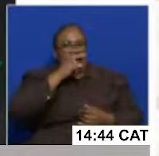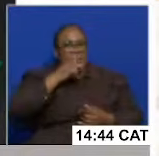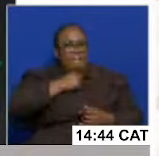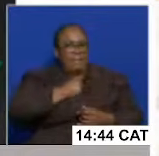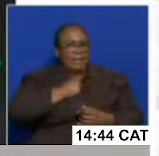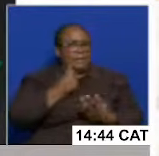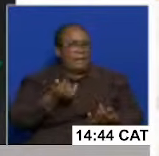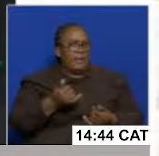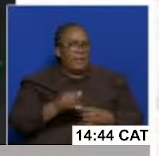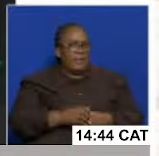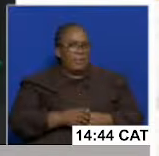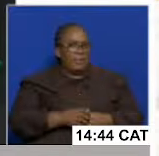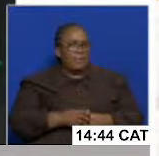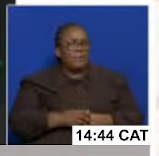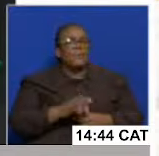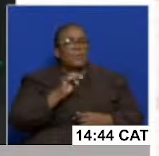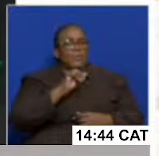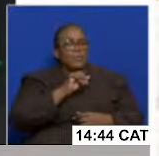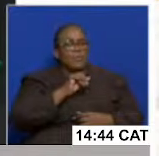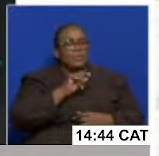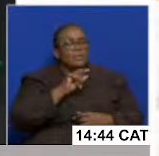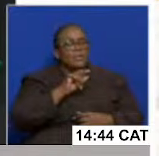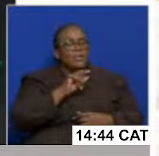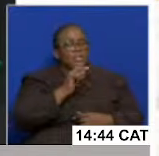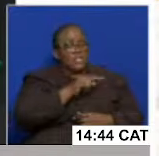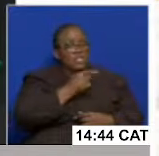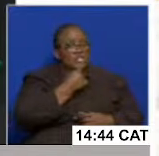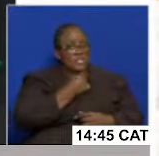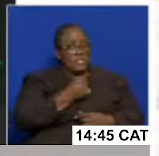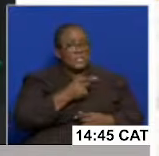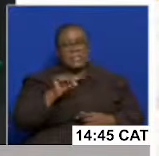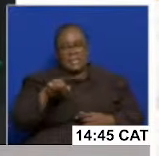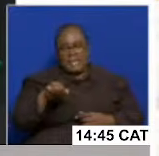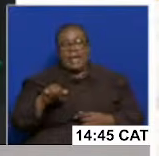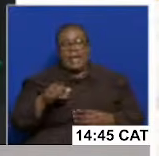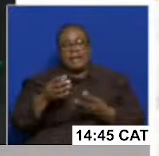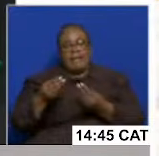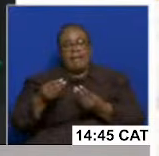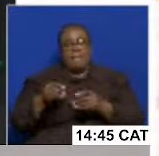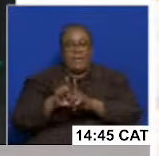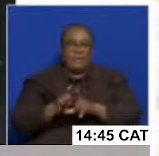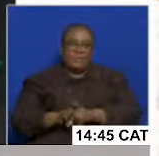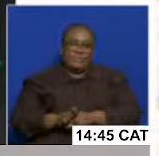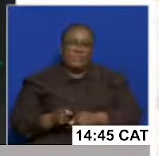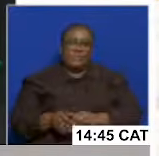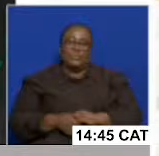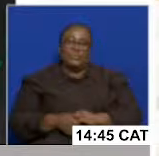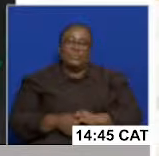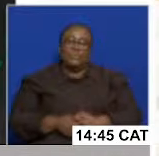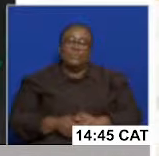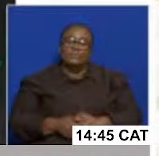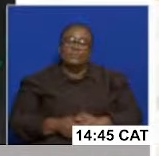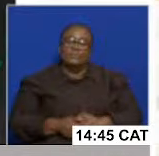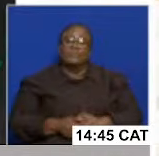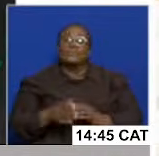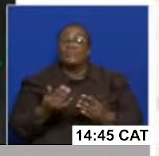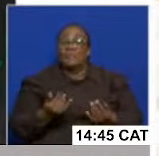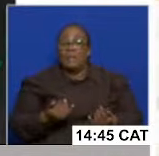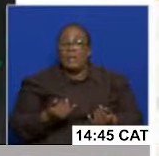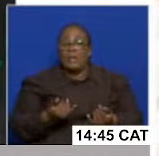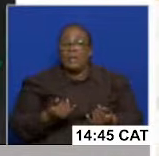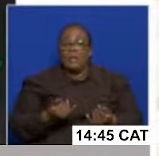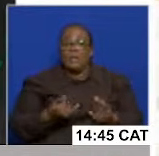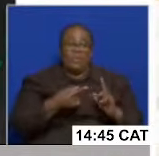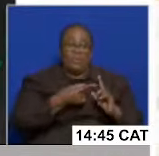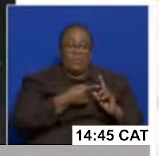number, yes." So this point, Officer Stolz is informing you that the